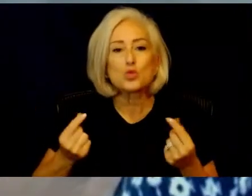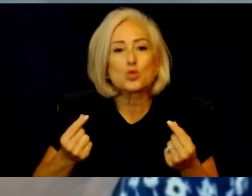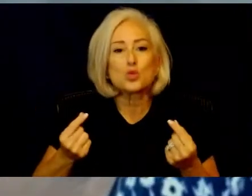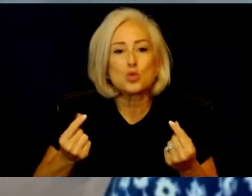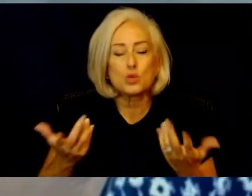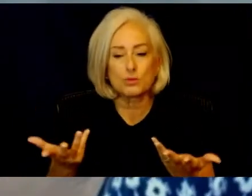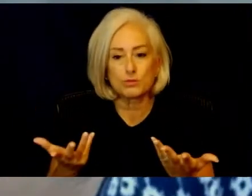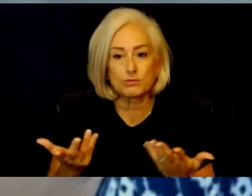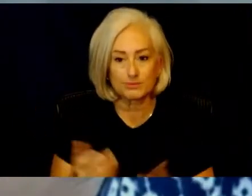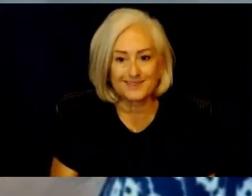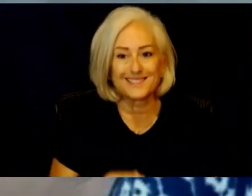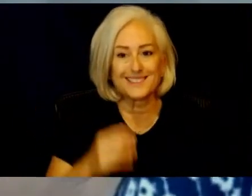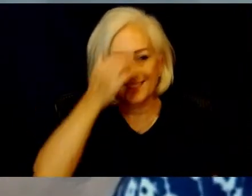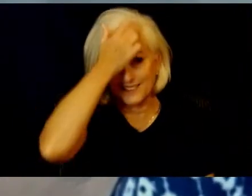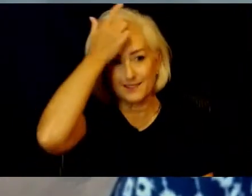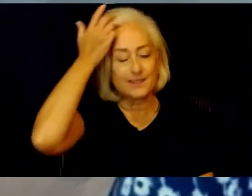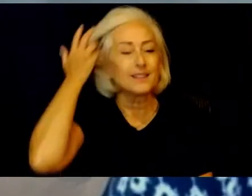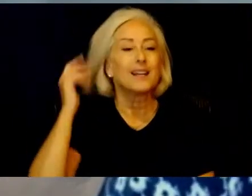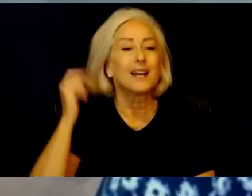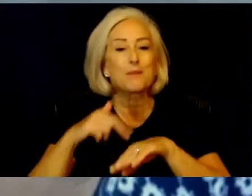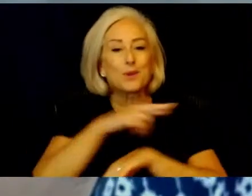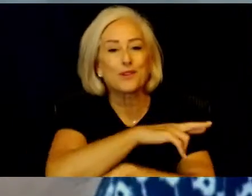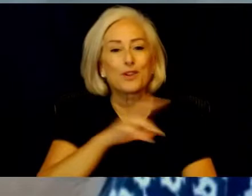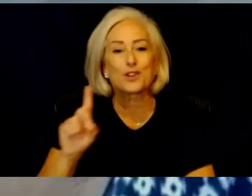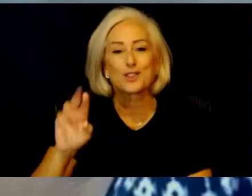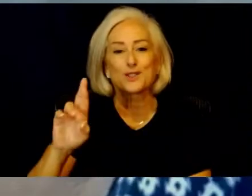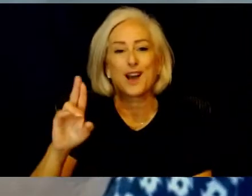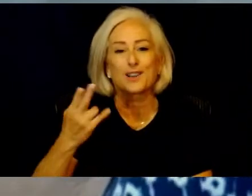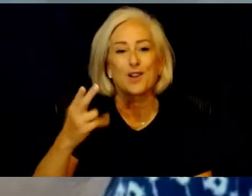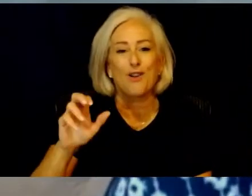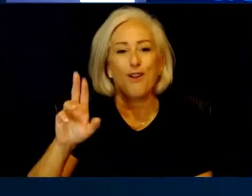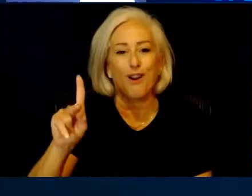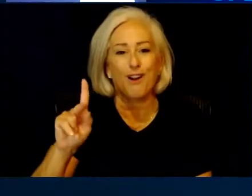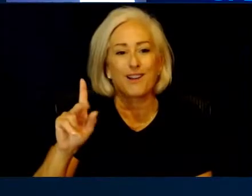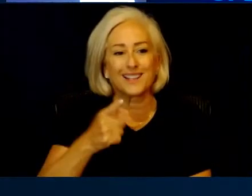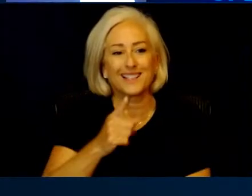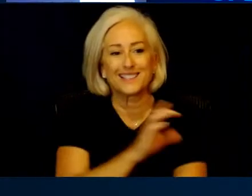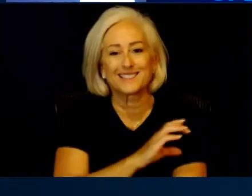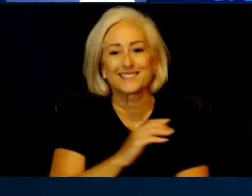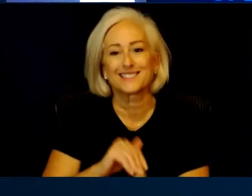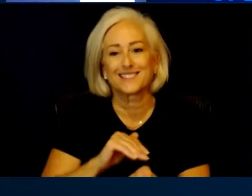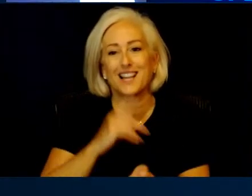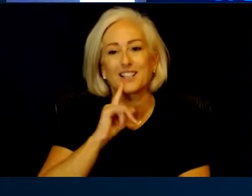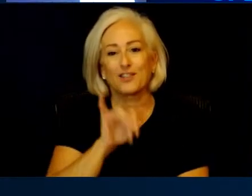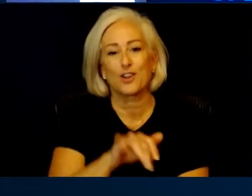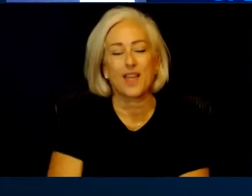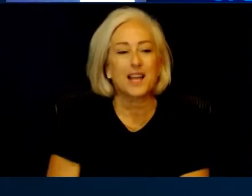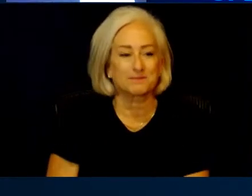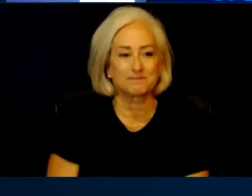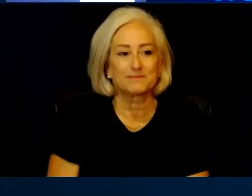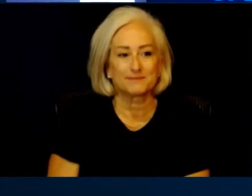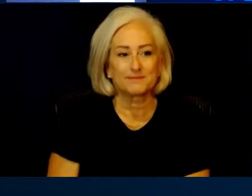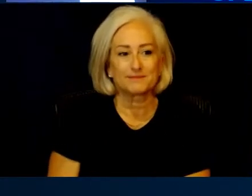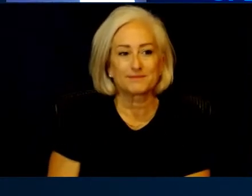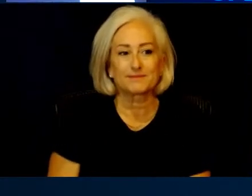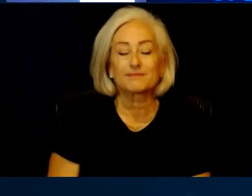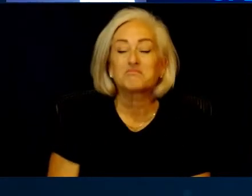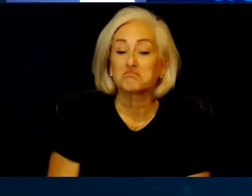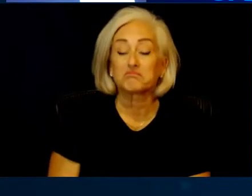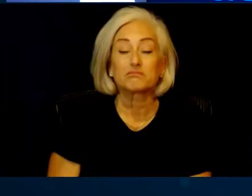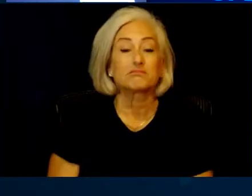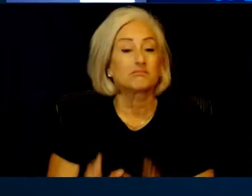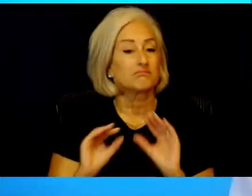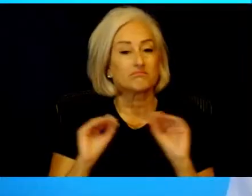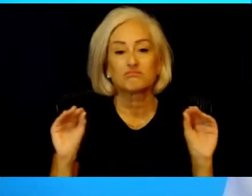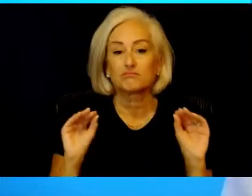really probably, I'm sorry, I'm going to defer to Dr. Hawkinson because he's the clinician on this. Got it. Dr. Hawkinson? Yeah, so in general, there is no treatment